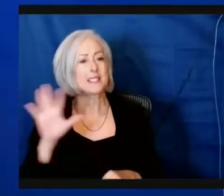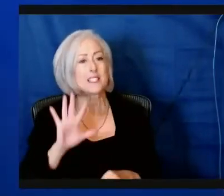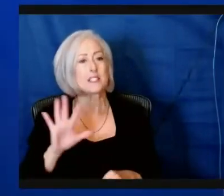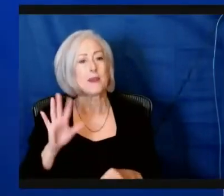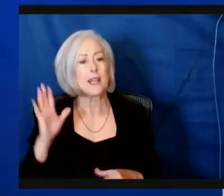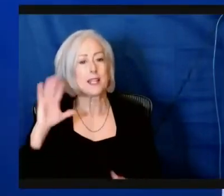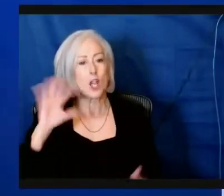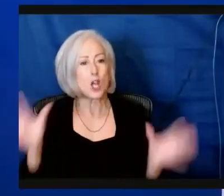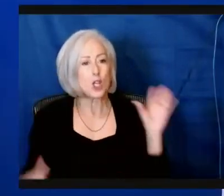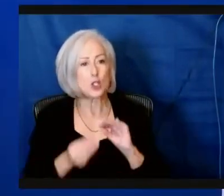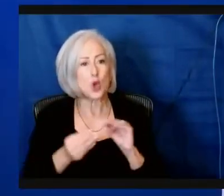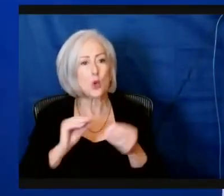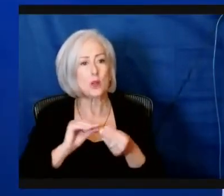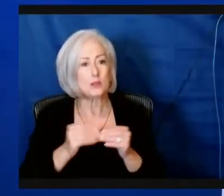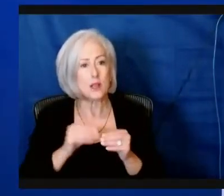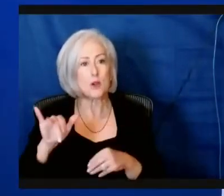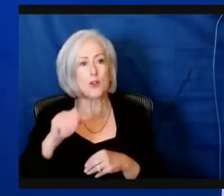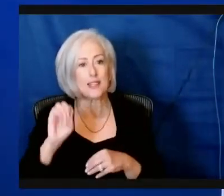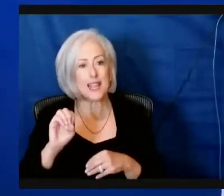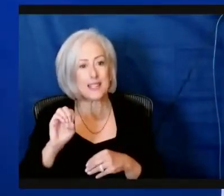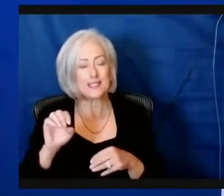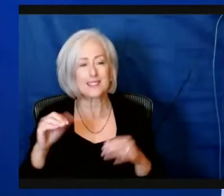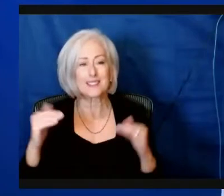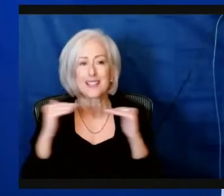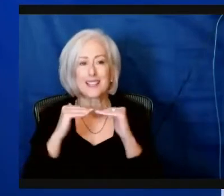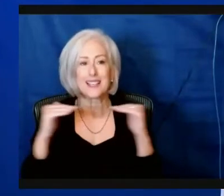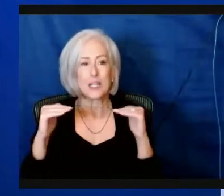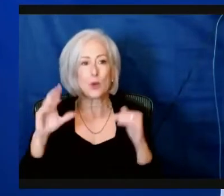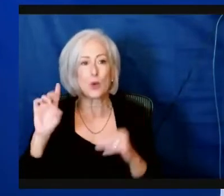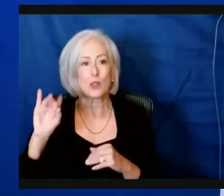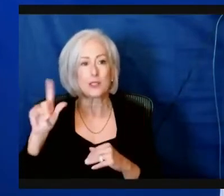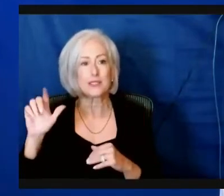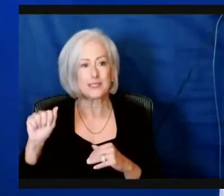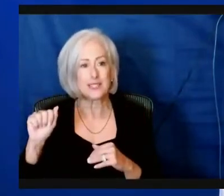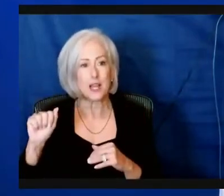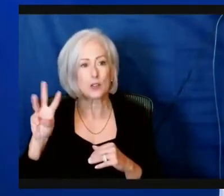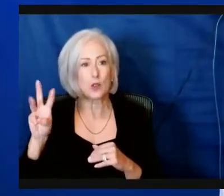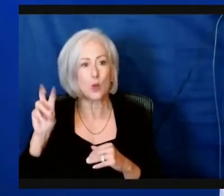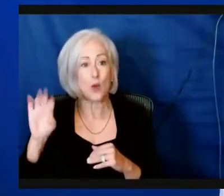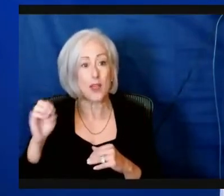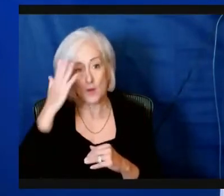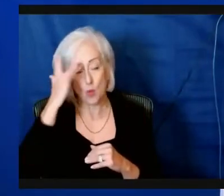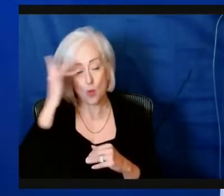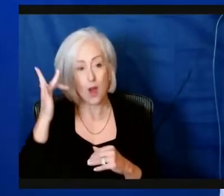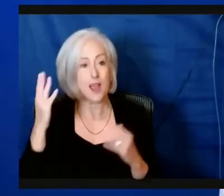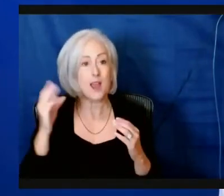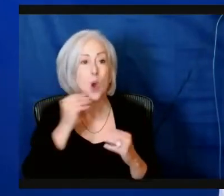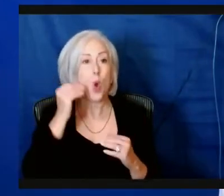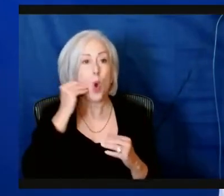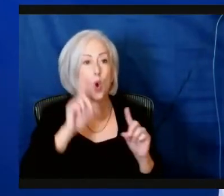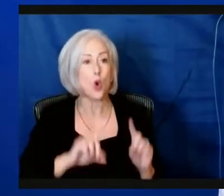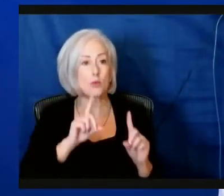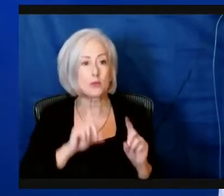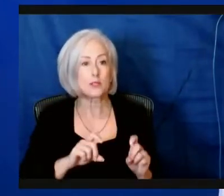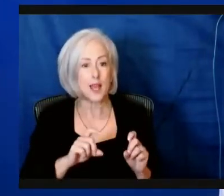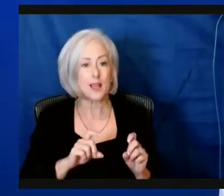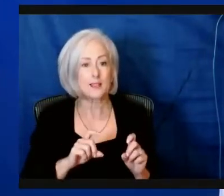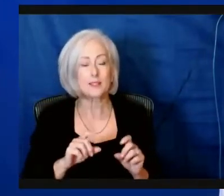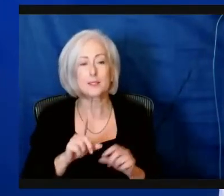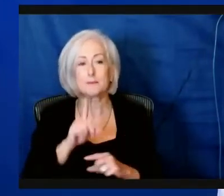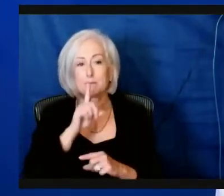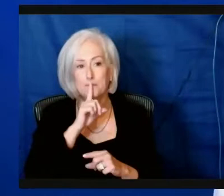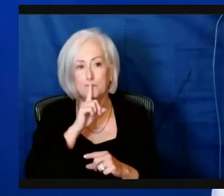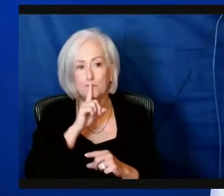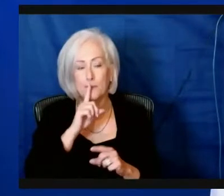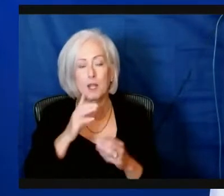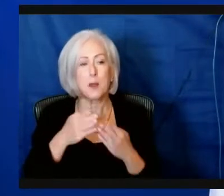wave. But we don't have that information because there are so many home tests and so many fewer publicly reported tests being done.